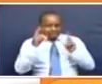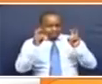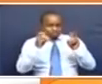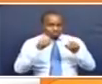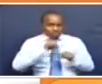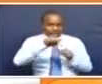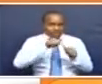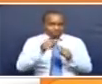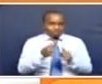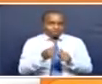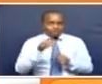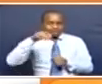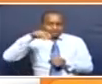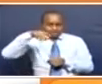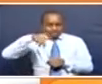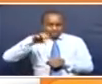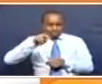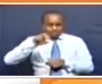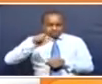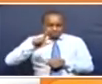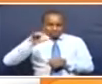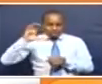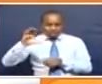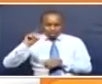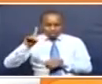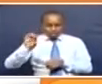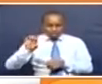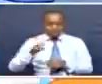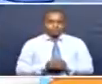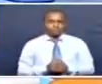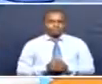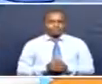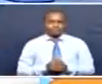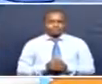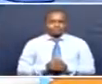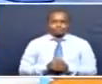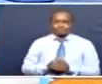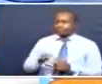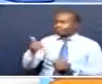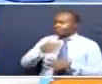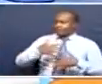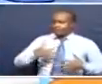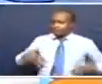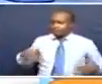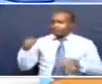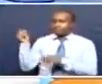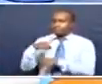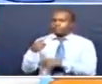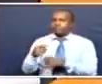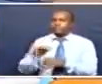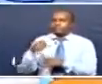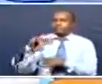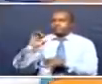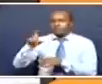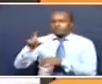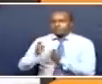penal code, right, that can be used to bring them to account. Okay. Hassan in Mandera on 2422 says, county executives and chief officers